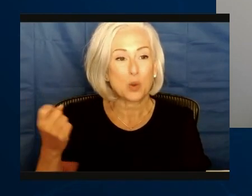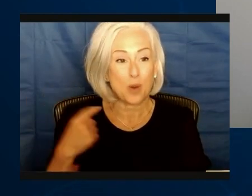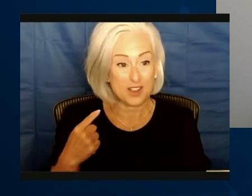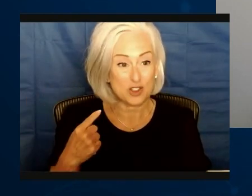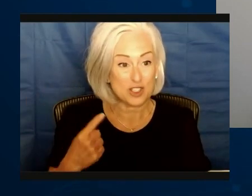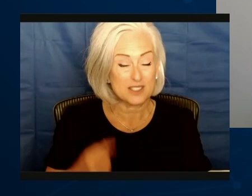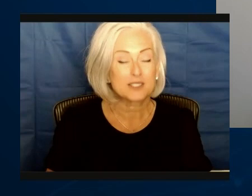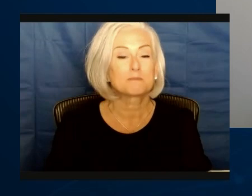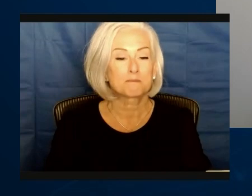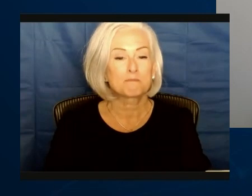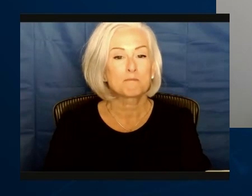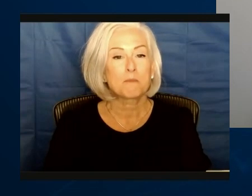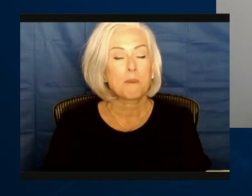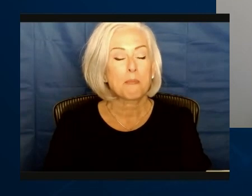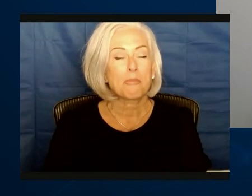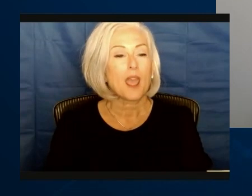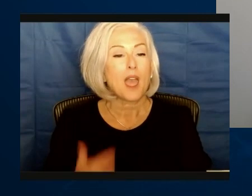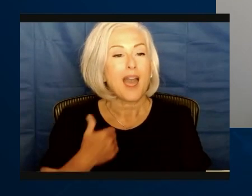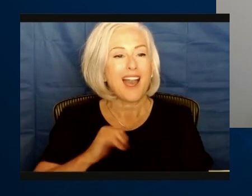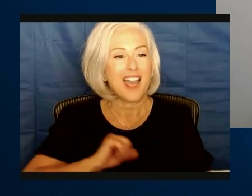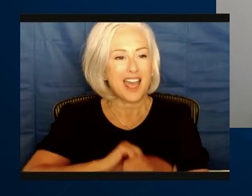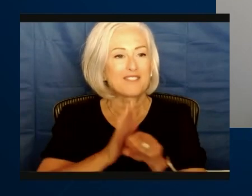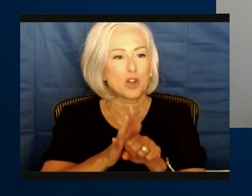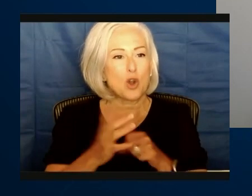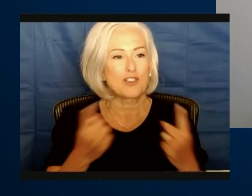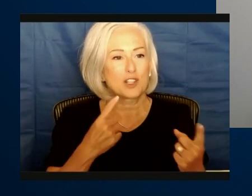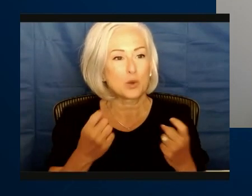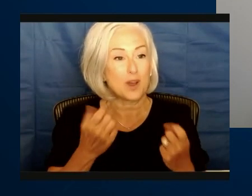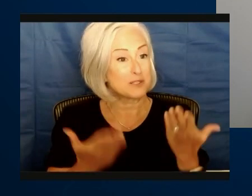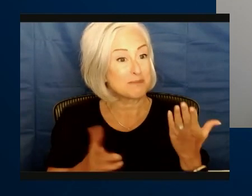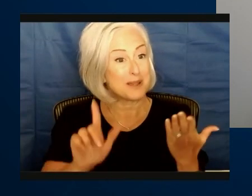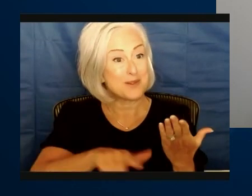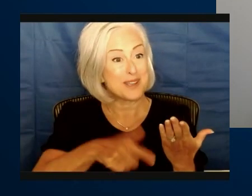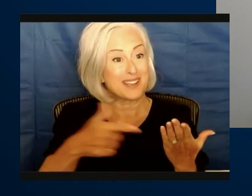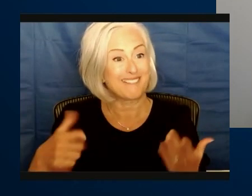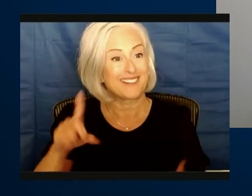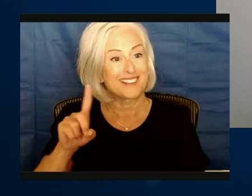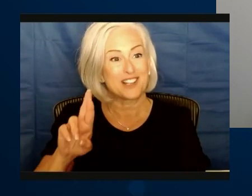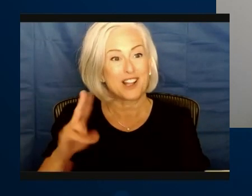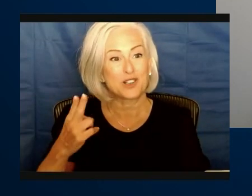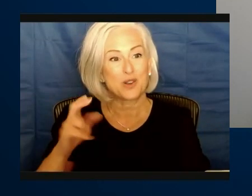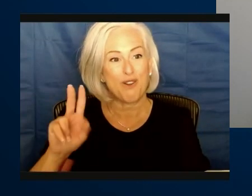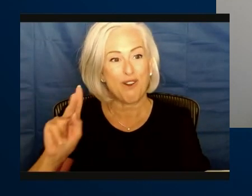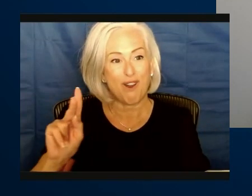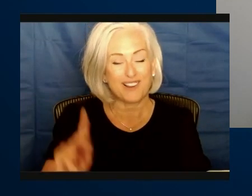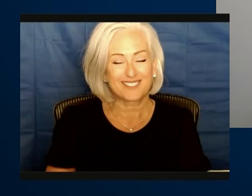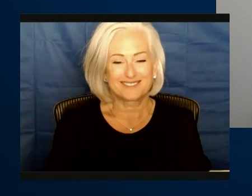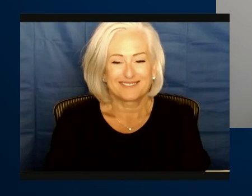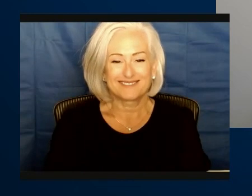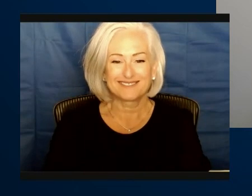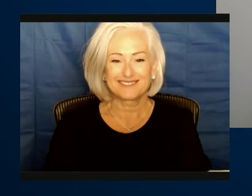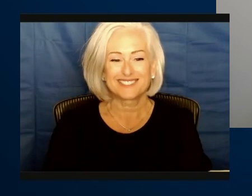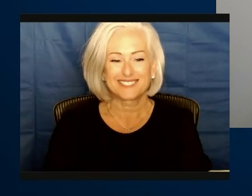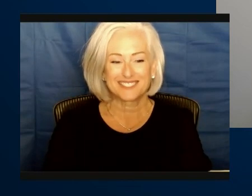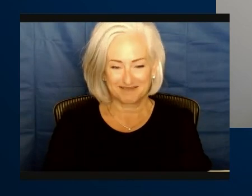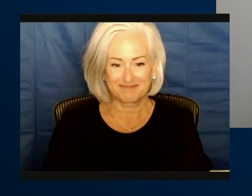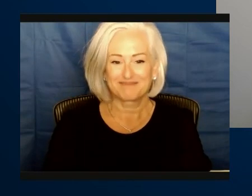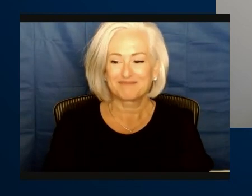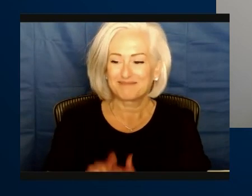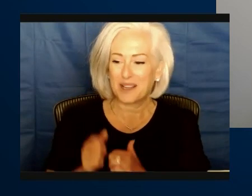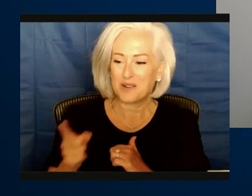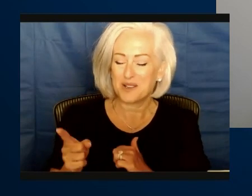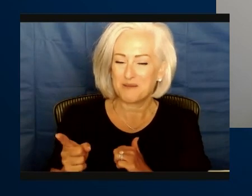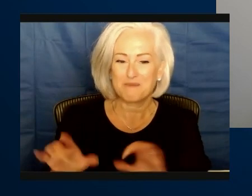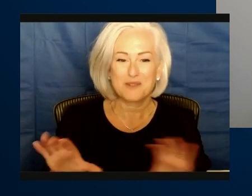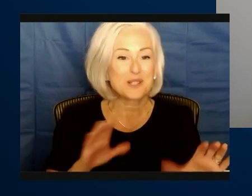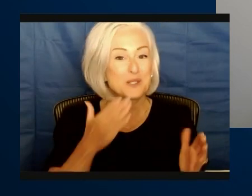so go ahead and get to Dr. Hawkinson. Maybe he'll answer them. All right, Hawkeye, how are we doing this morning? We're doing good. You know, it's not bad. the